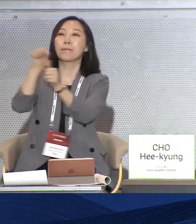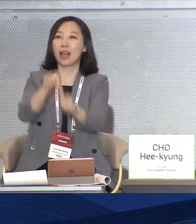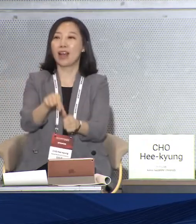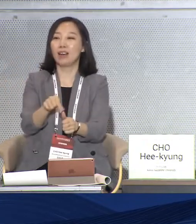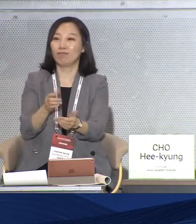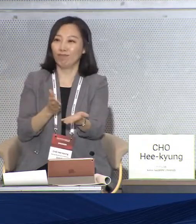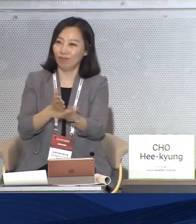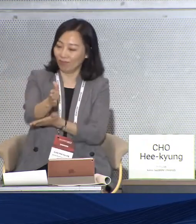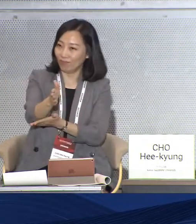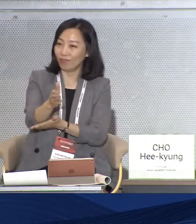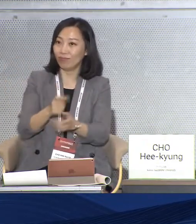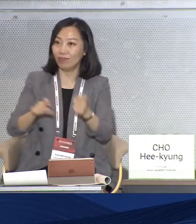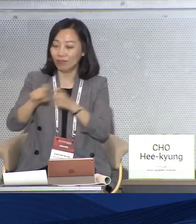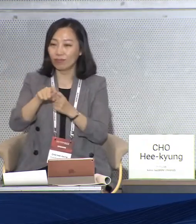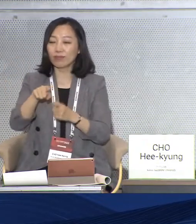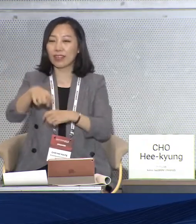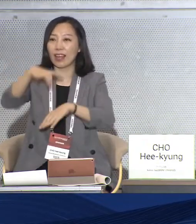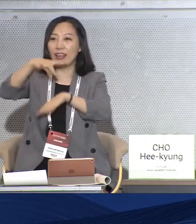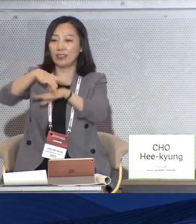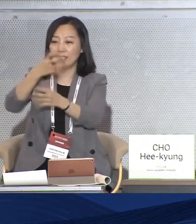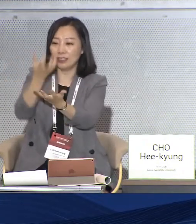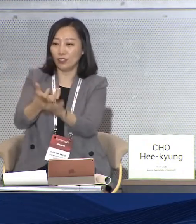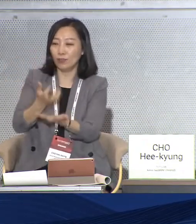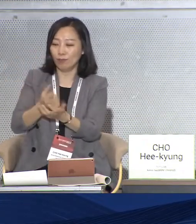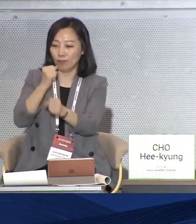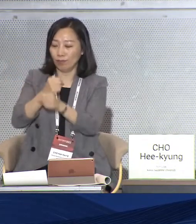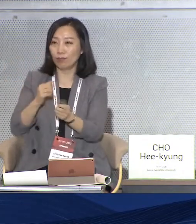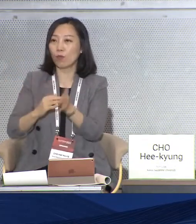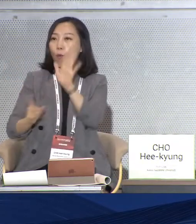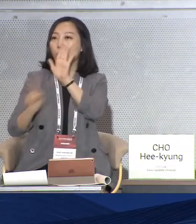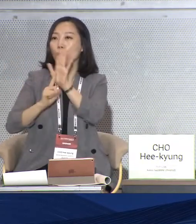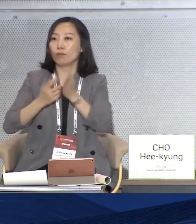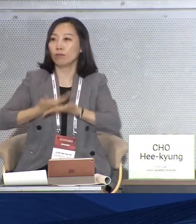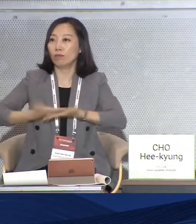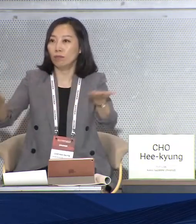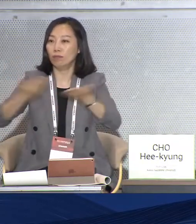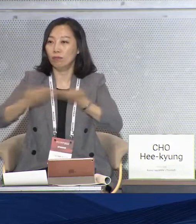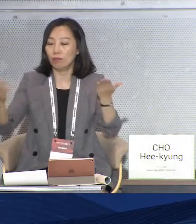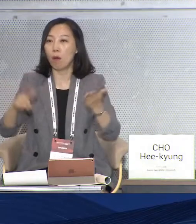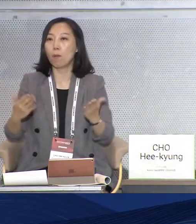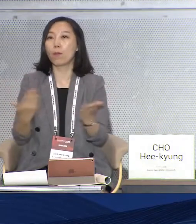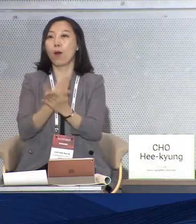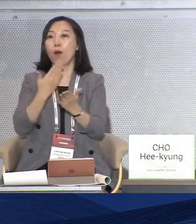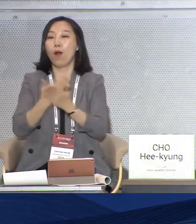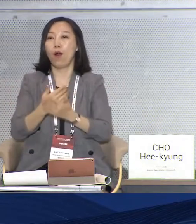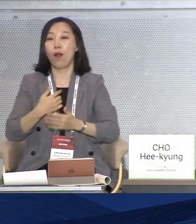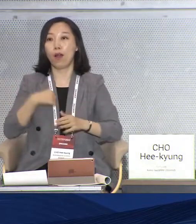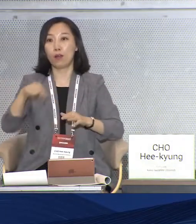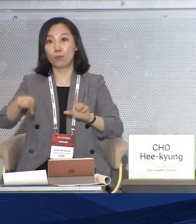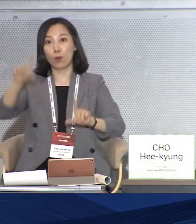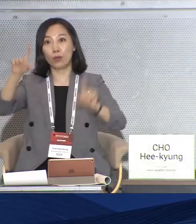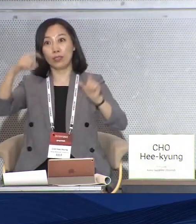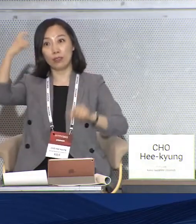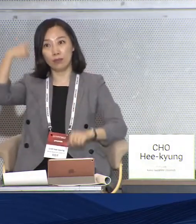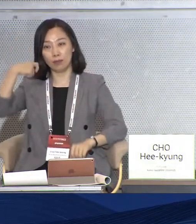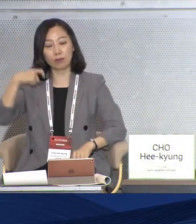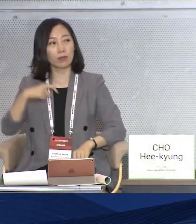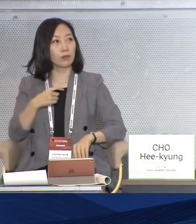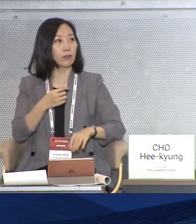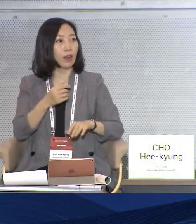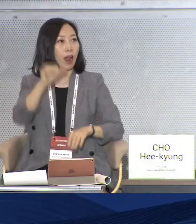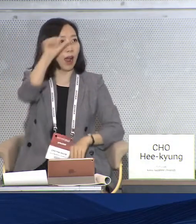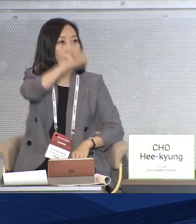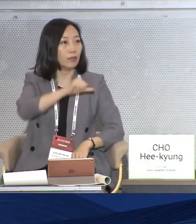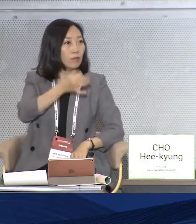the Jeju starting in 2021 actually hired an official public